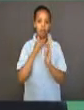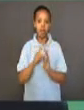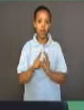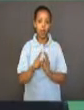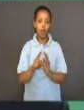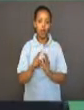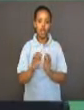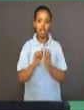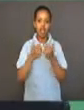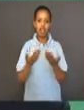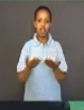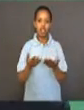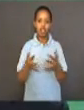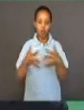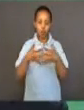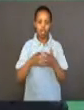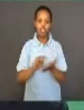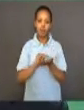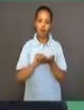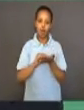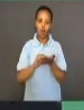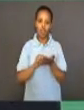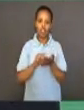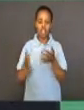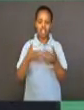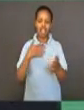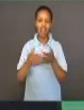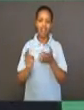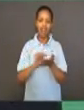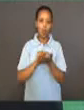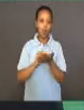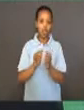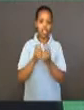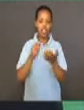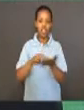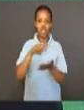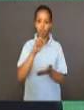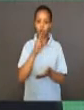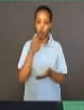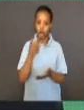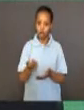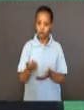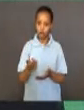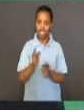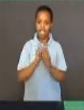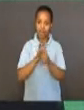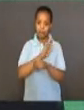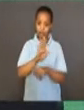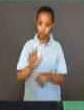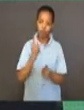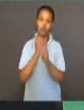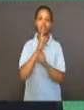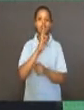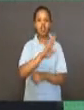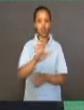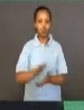how complex molecules arose from simple molecules, then you are